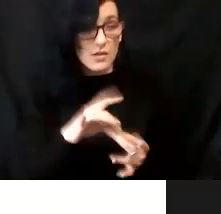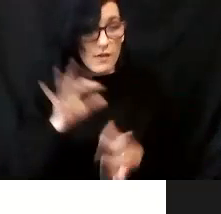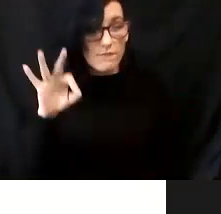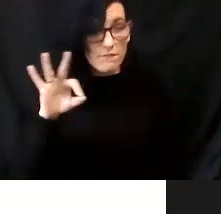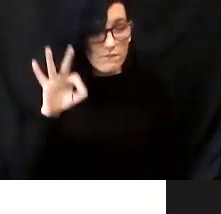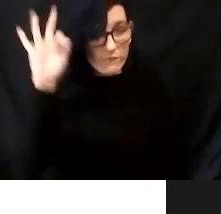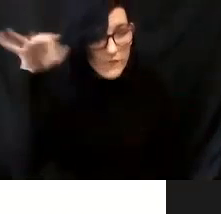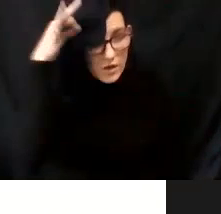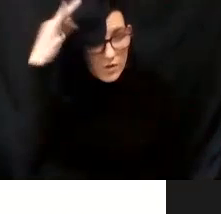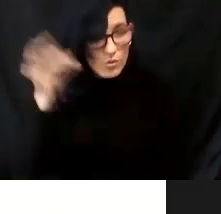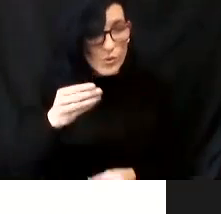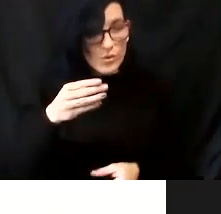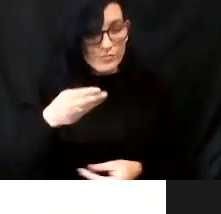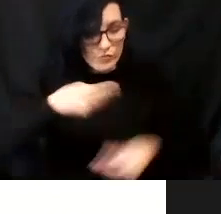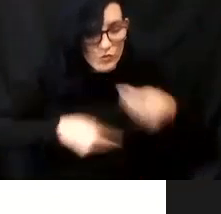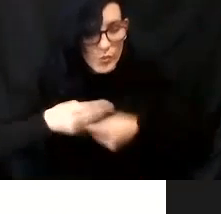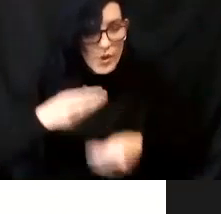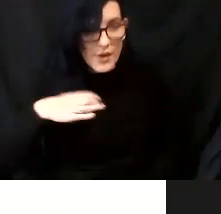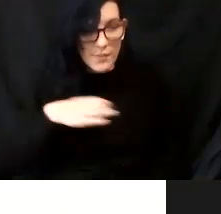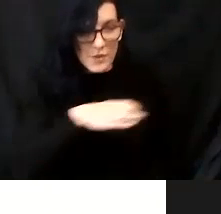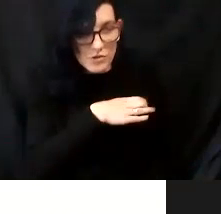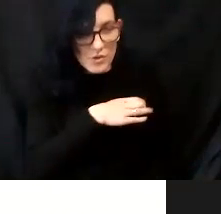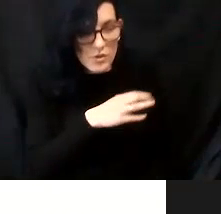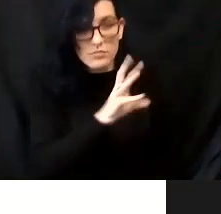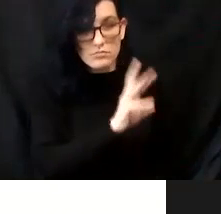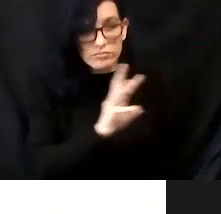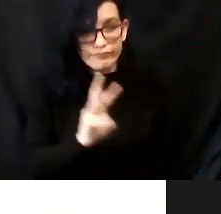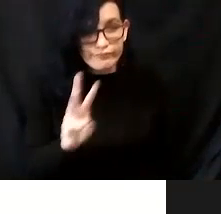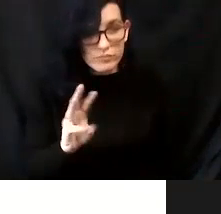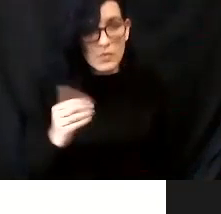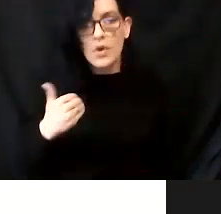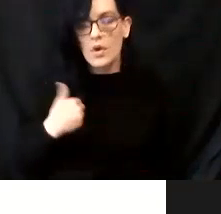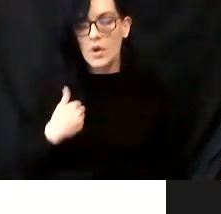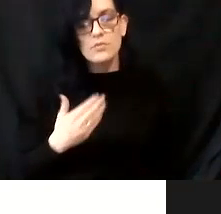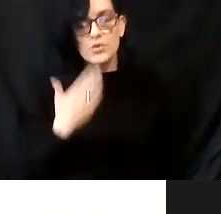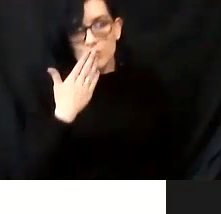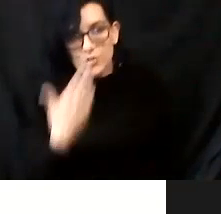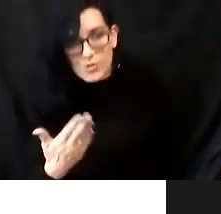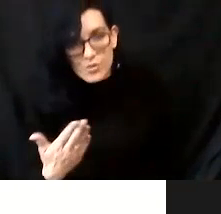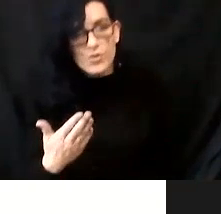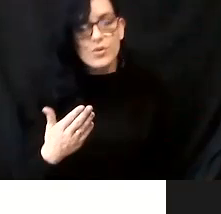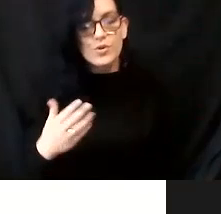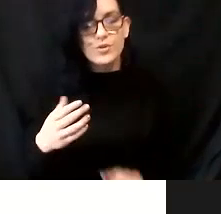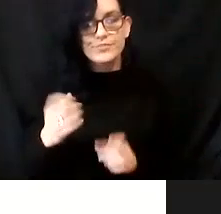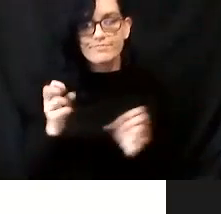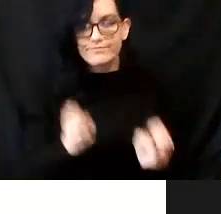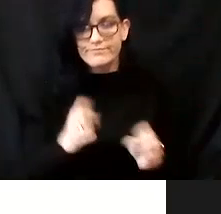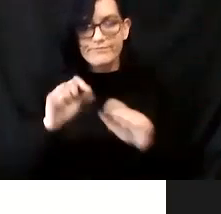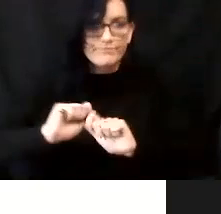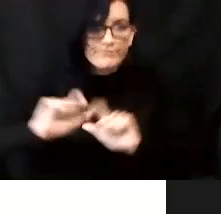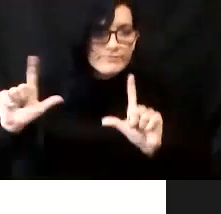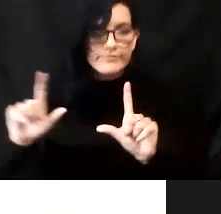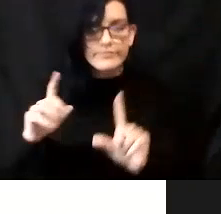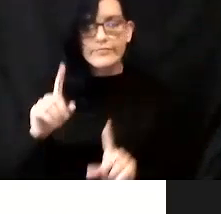have a really good page that talks about how you could check your credit report with each of the 3 credit agencies